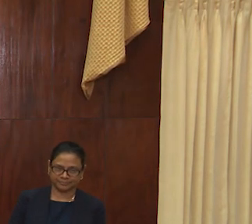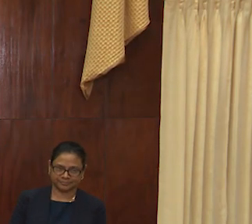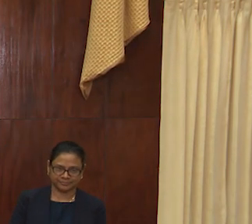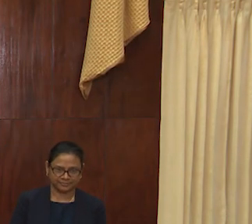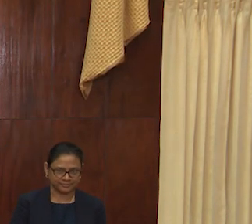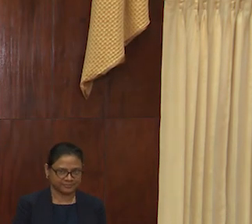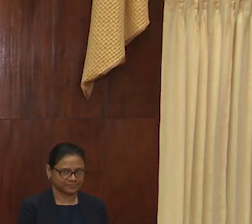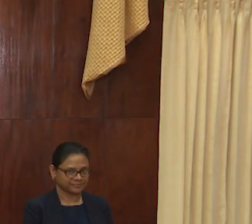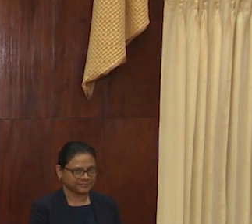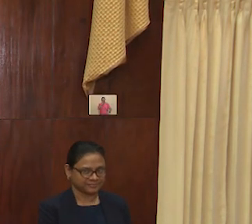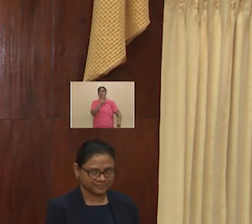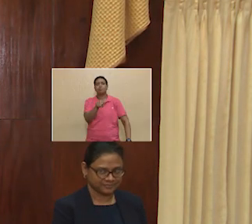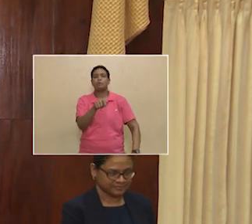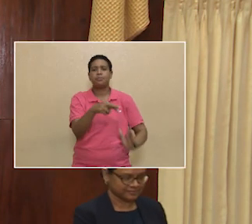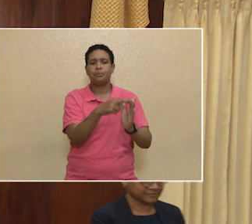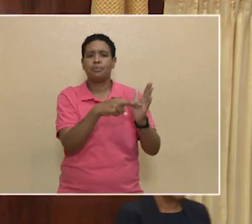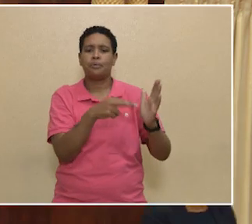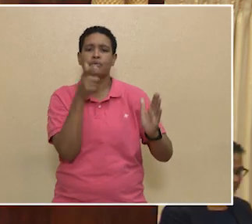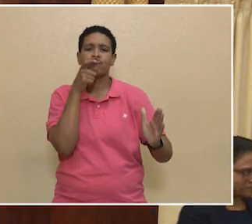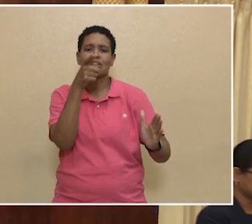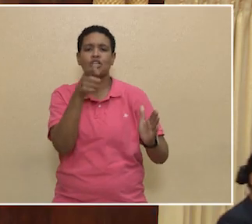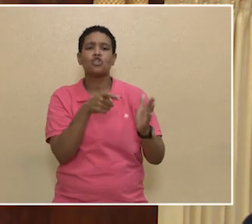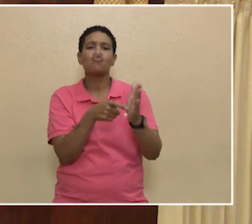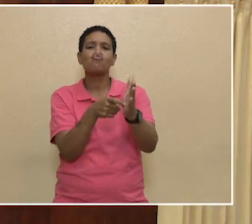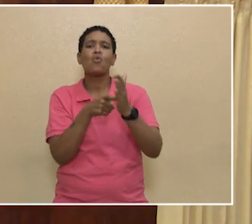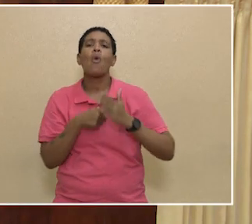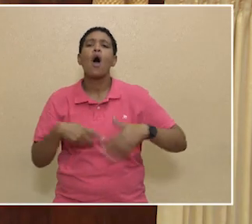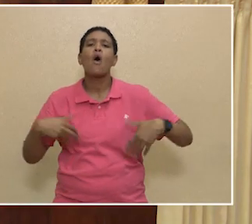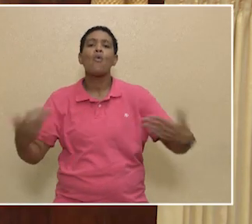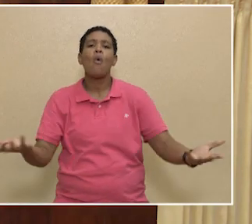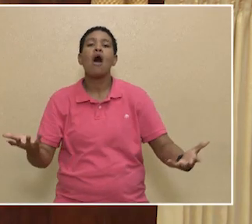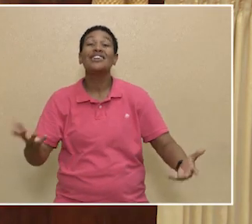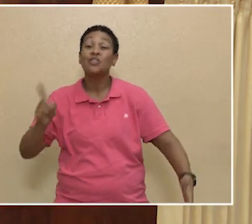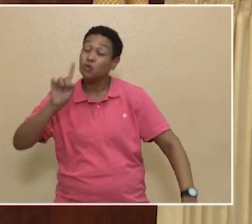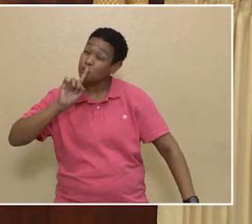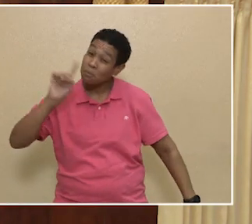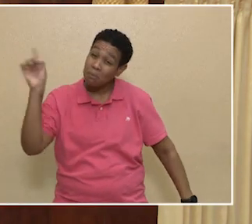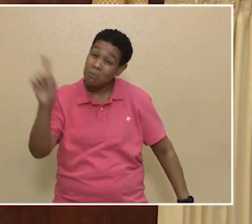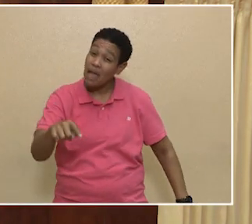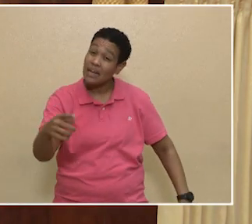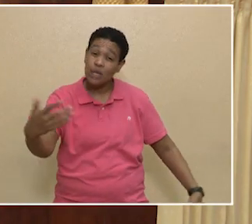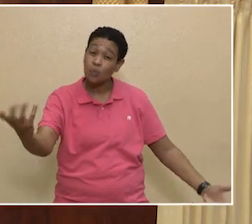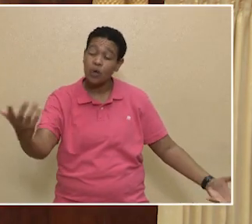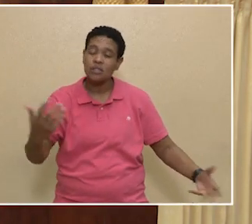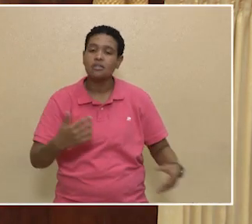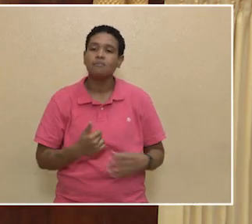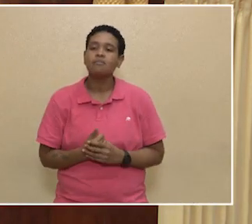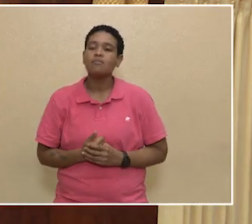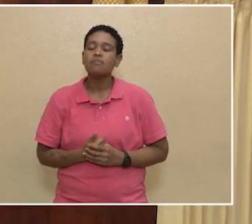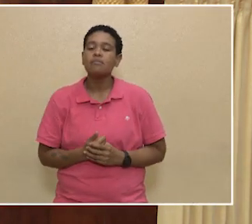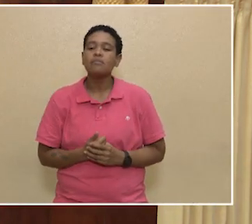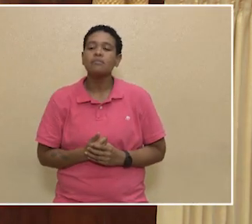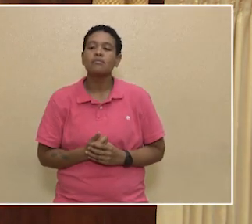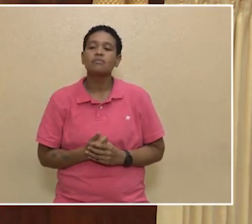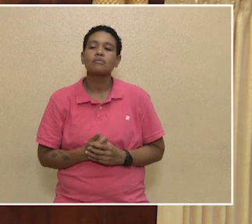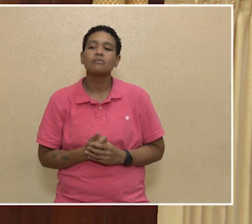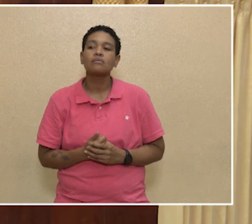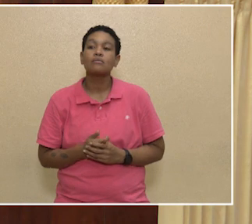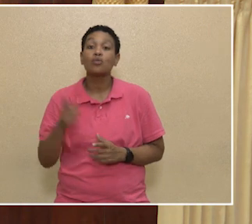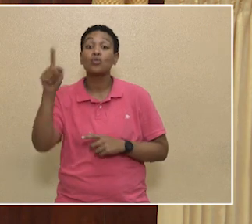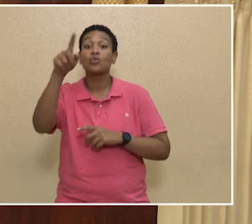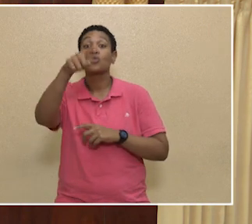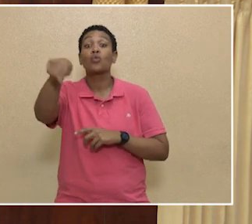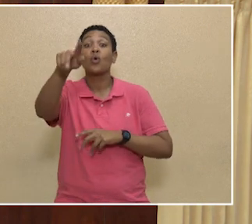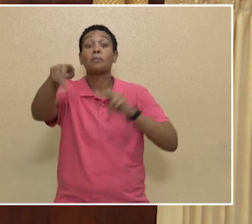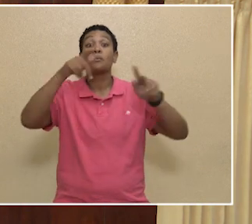order to require now, to mandate that those persons who came into the